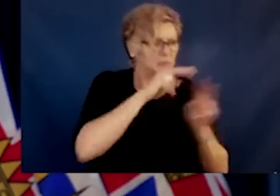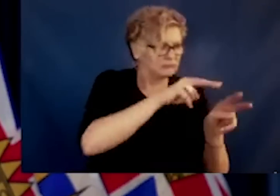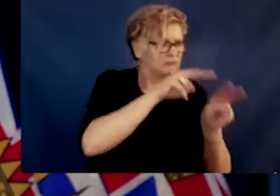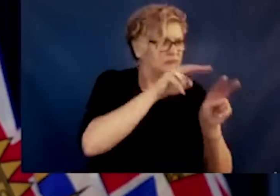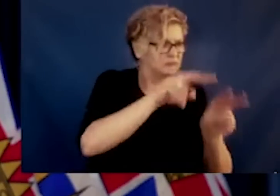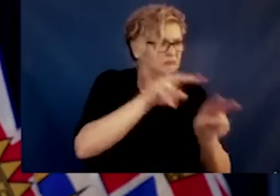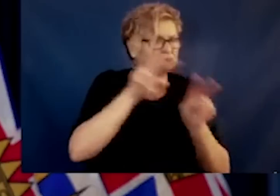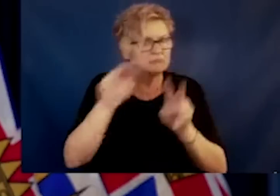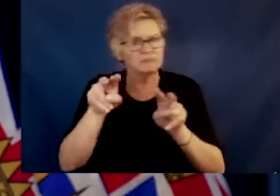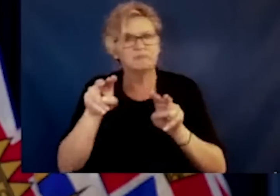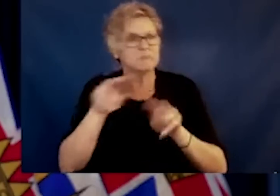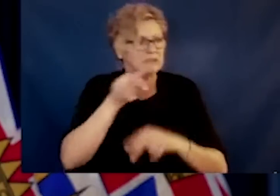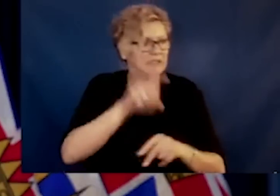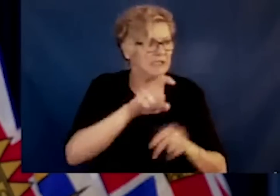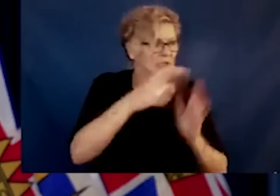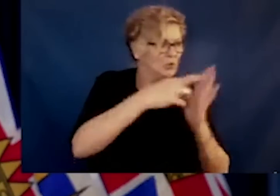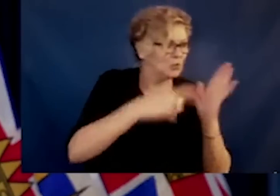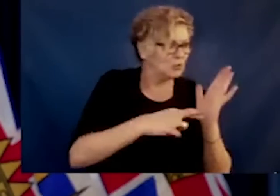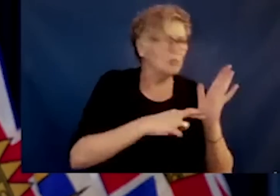a follow-up?